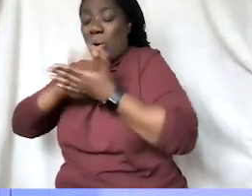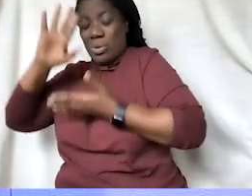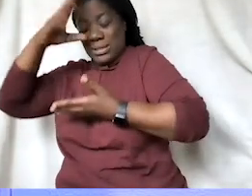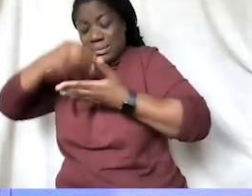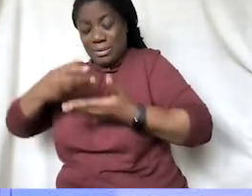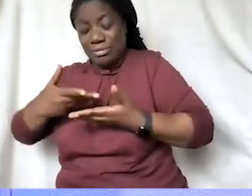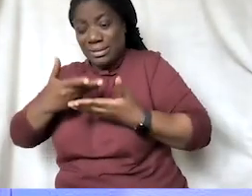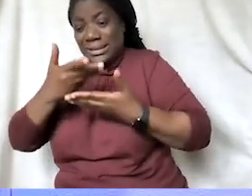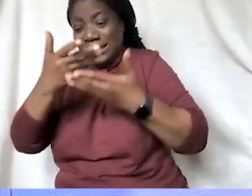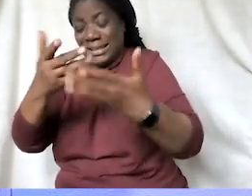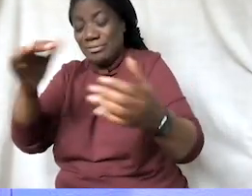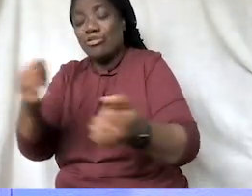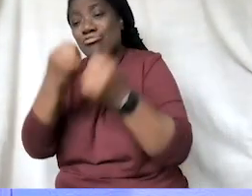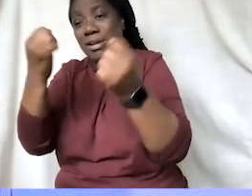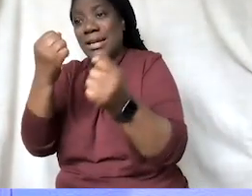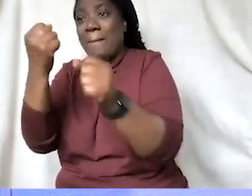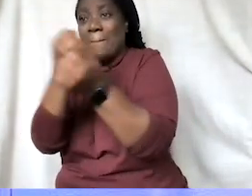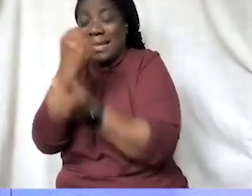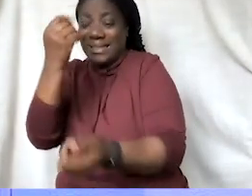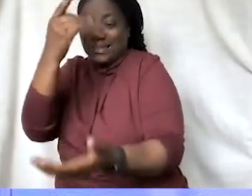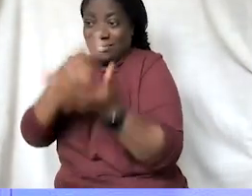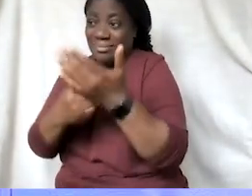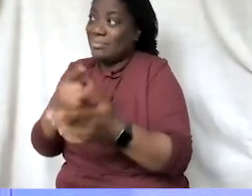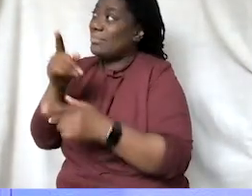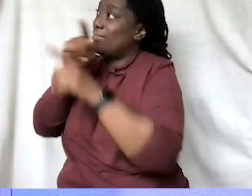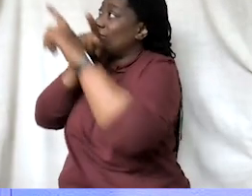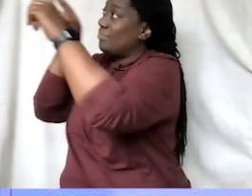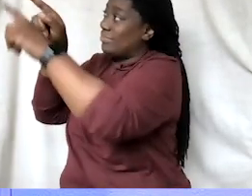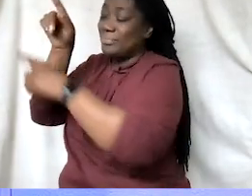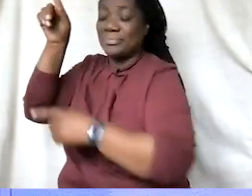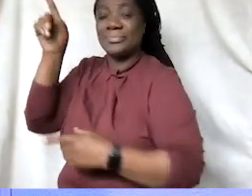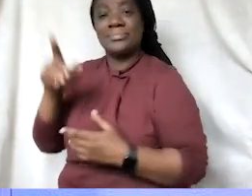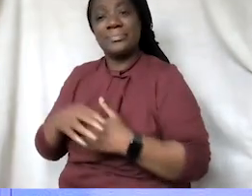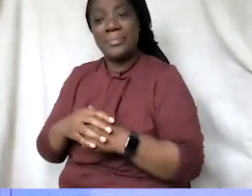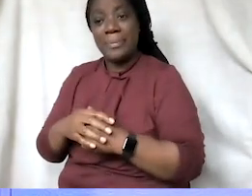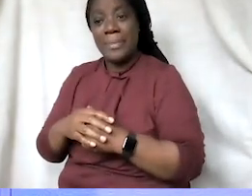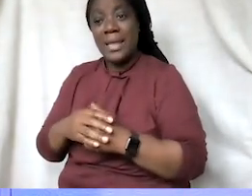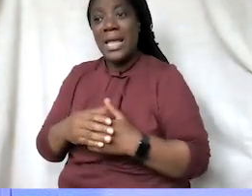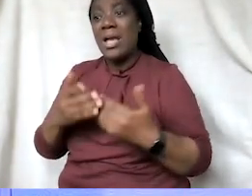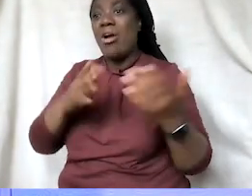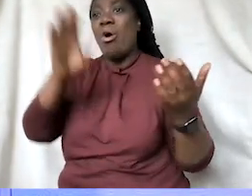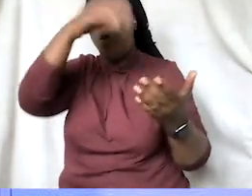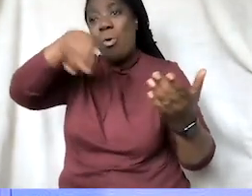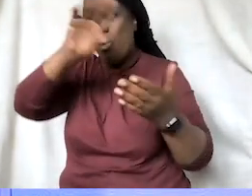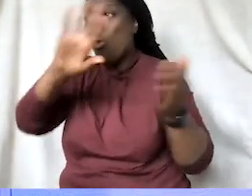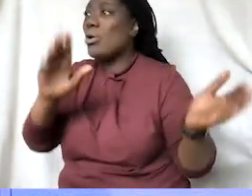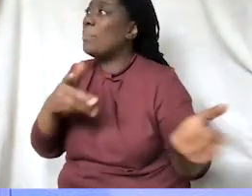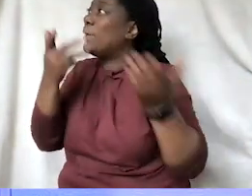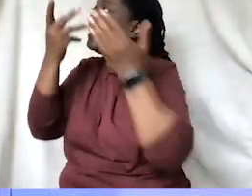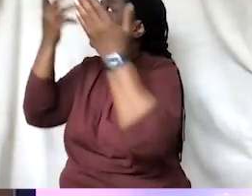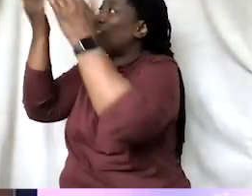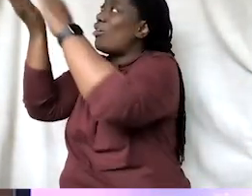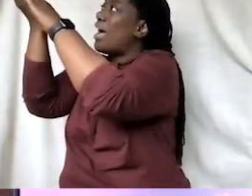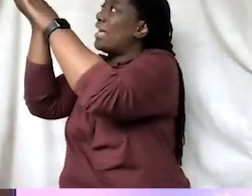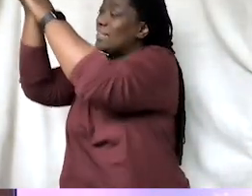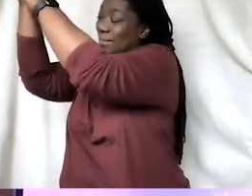that decision for you. And so tonight, oh God, I place everyone in your hand. Someone may have a prayer request tonight in their